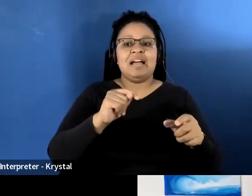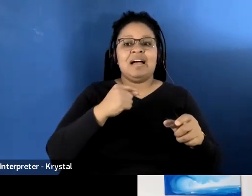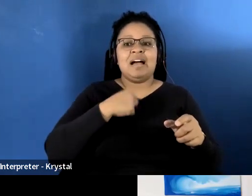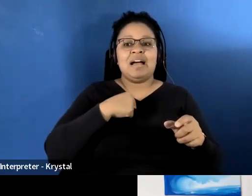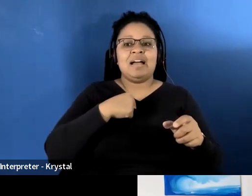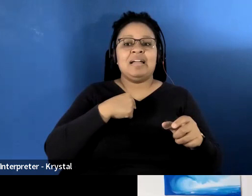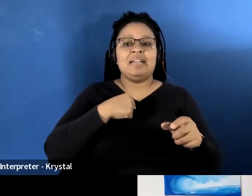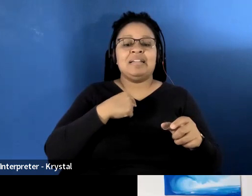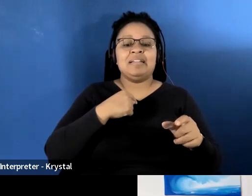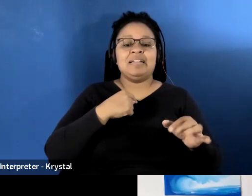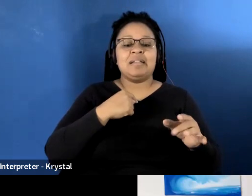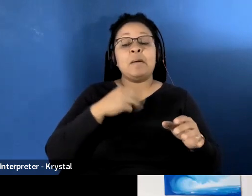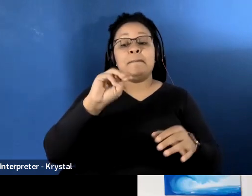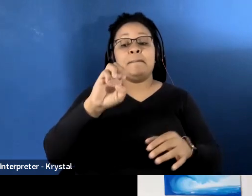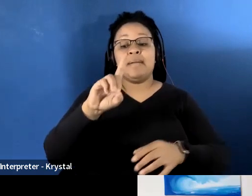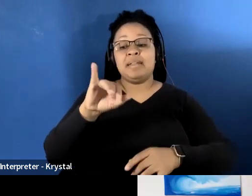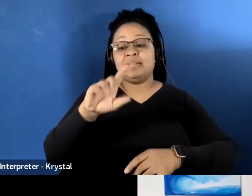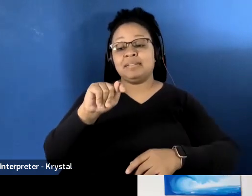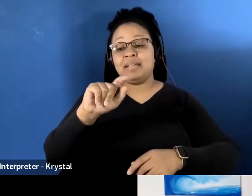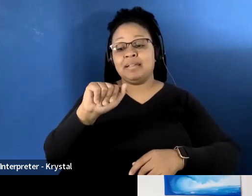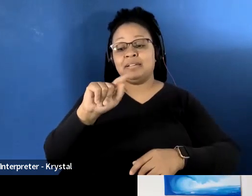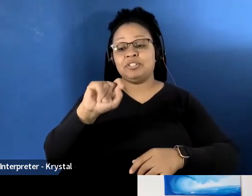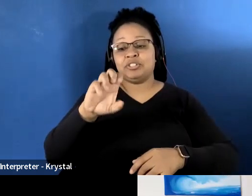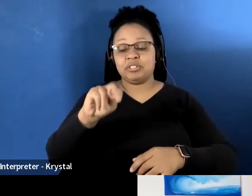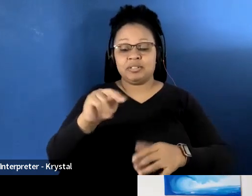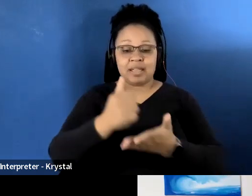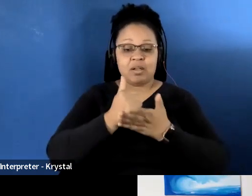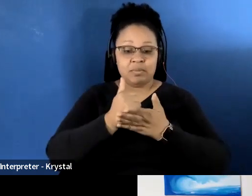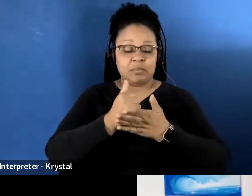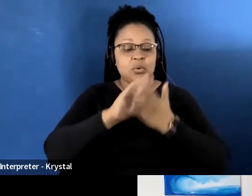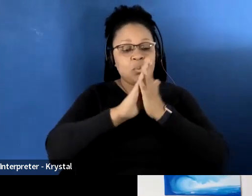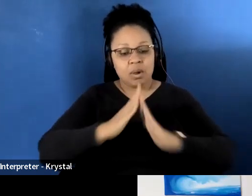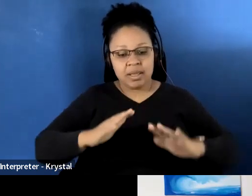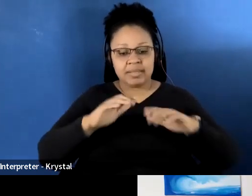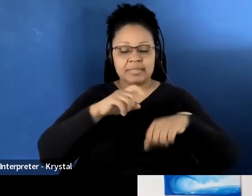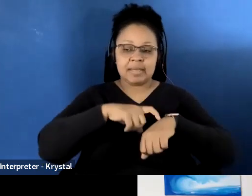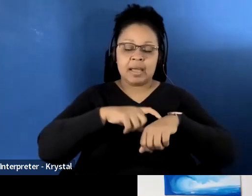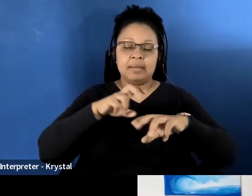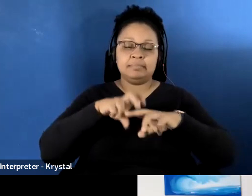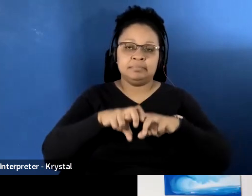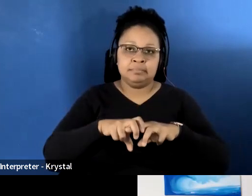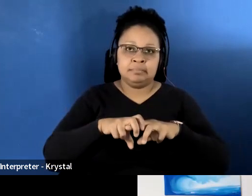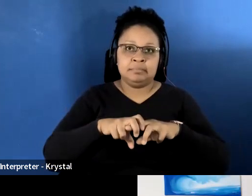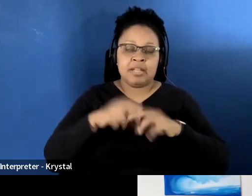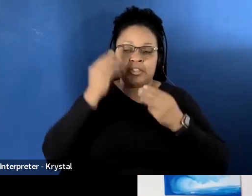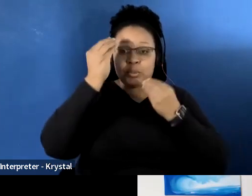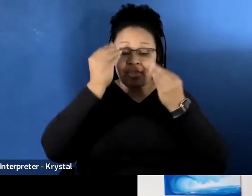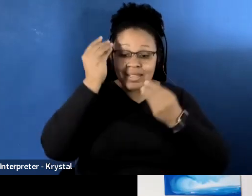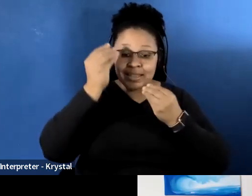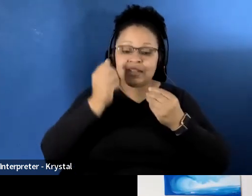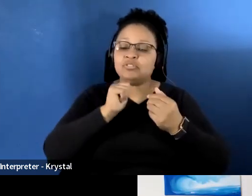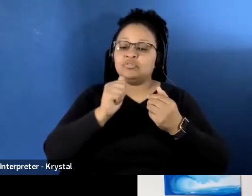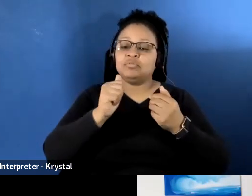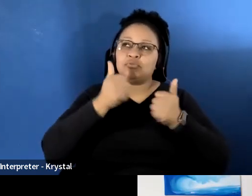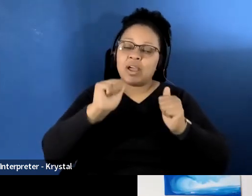that much. Meditation is pretty helpful for me. The quiet time to sit with things without trying to fix them helps clear my head